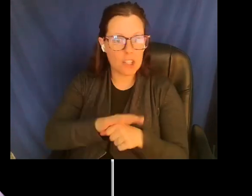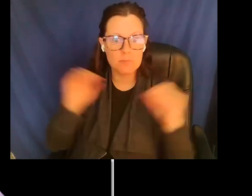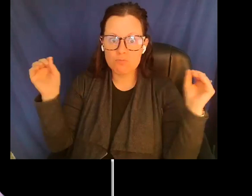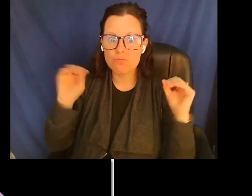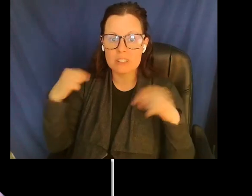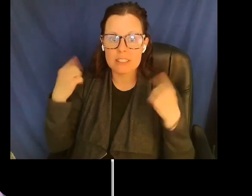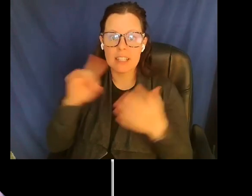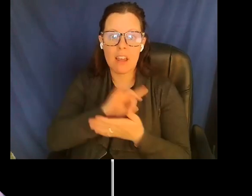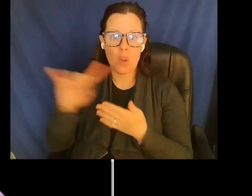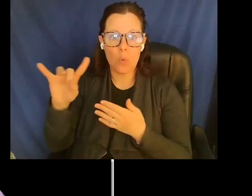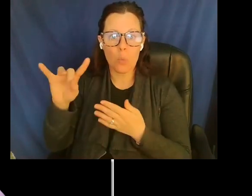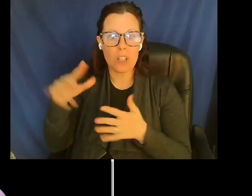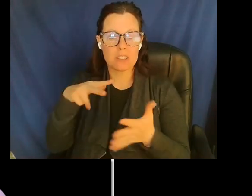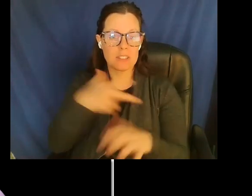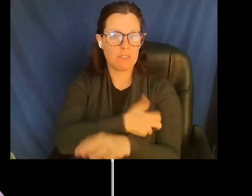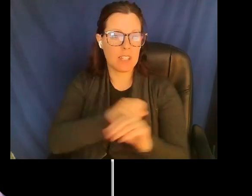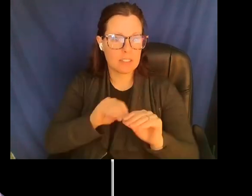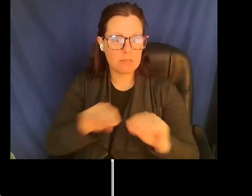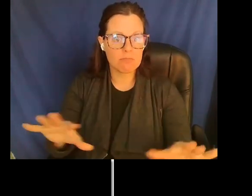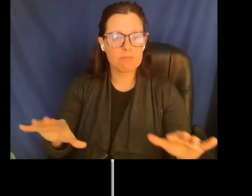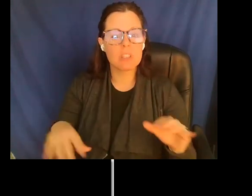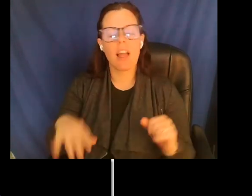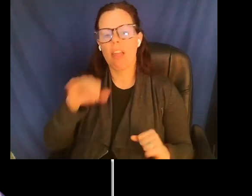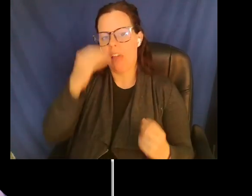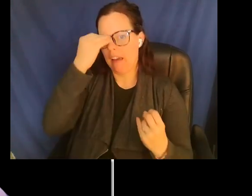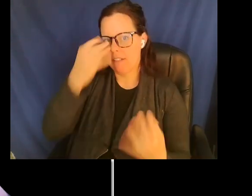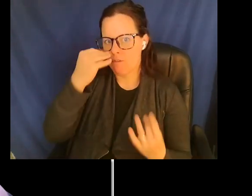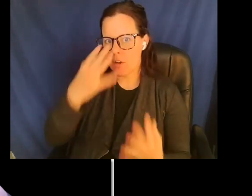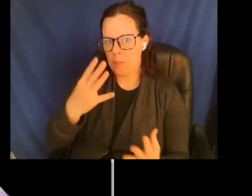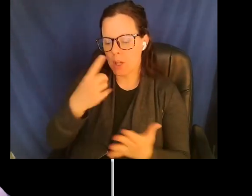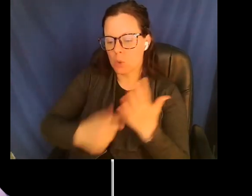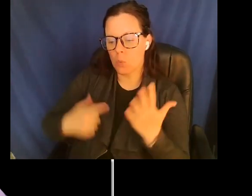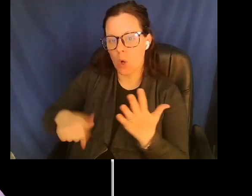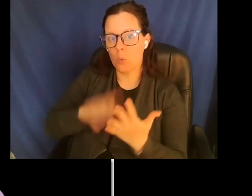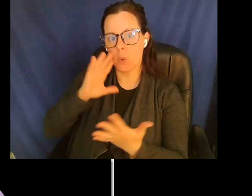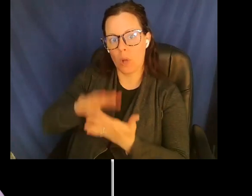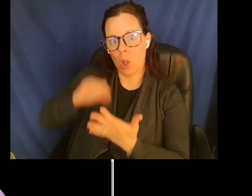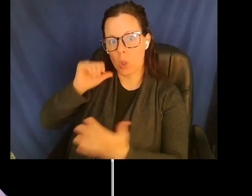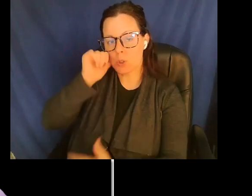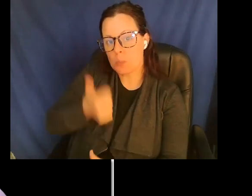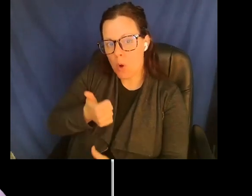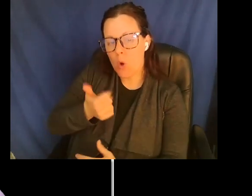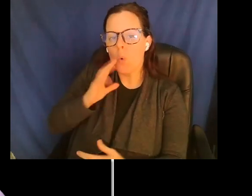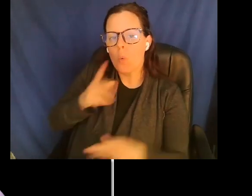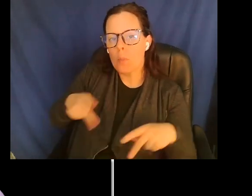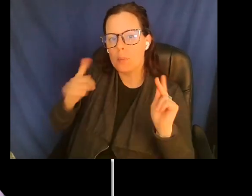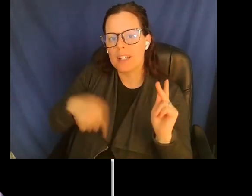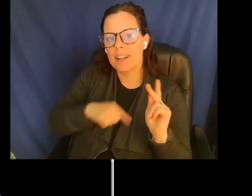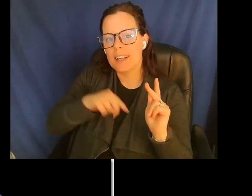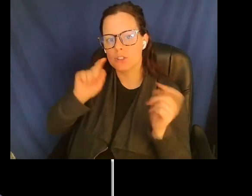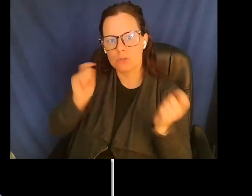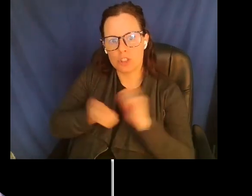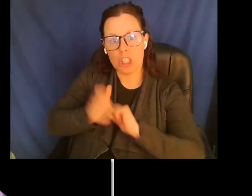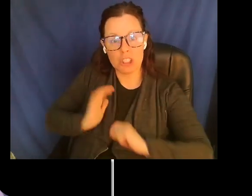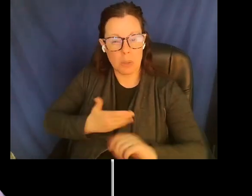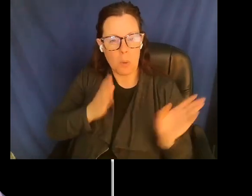weeks of this vaccine rollout. This information and what we learn on tomorrow's call will allow us to update our plans and provide